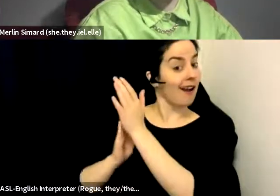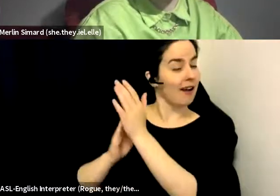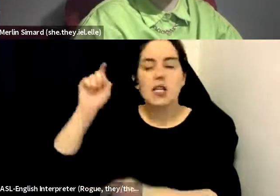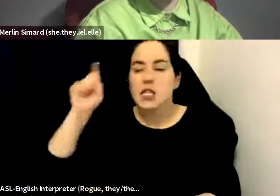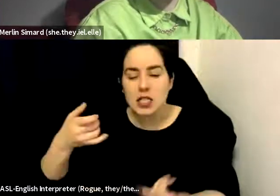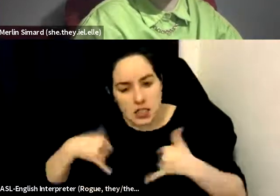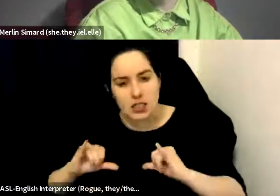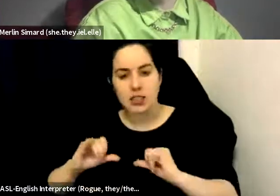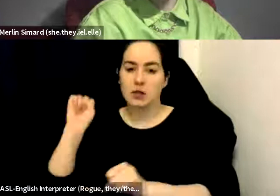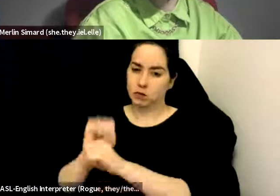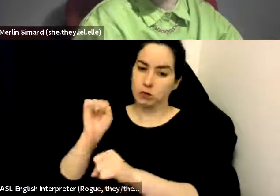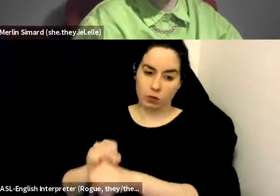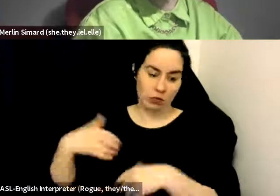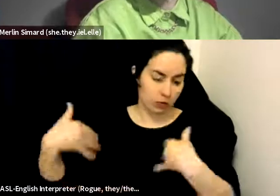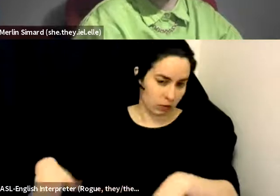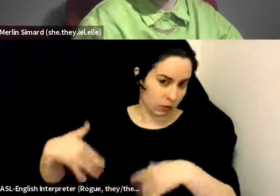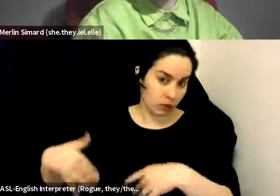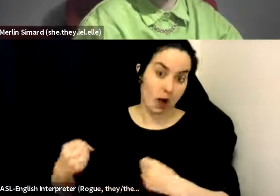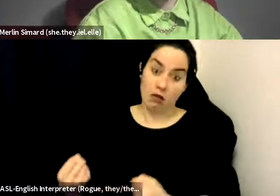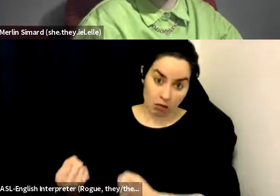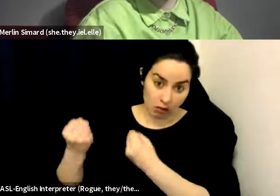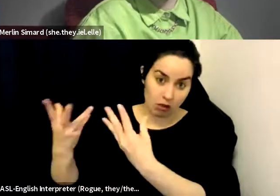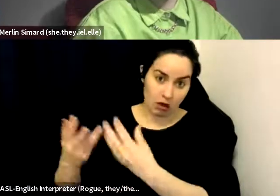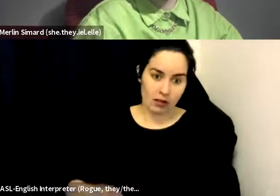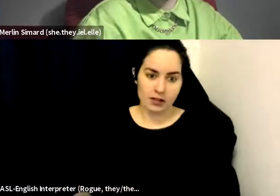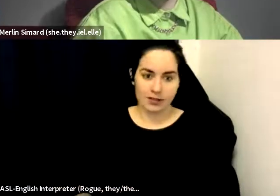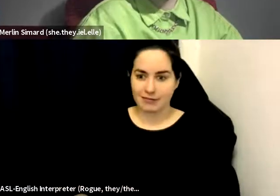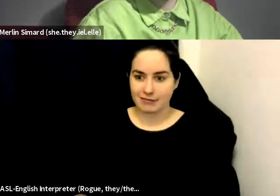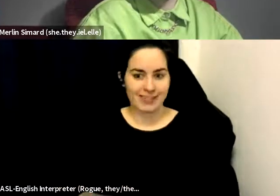there's still a lot more work that needs to be done. Yeah. Yeah. Thank you.